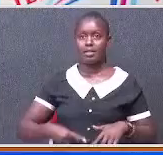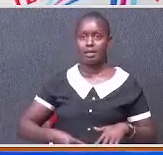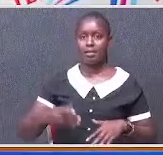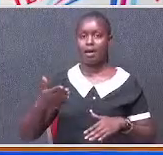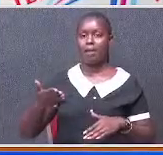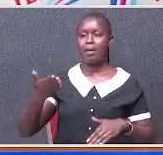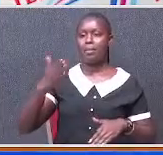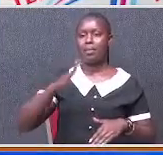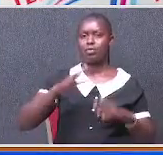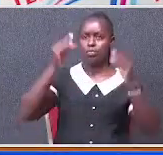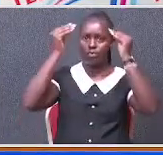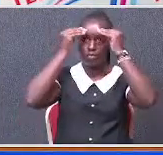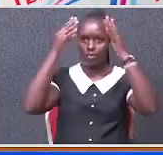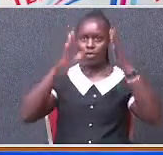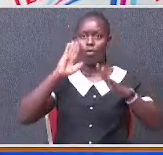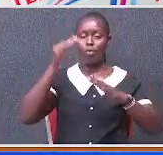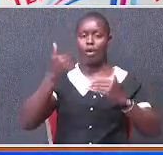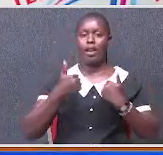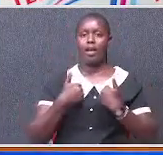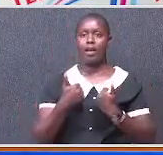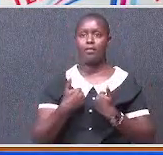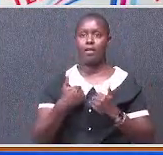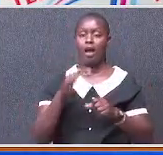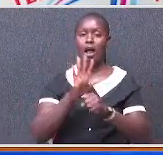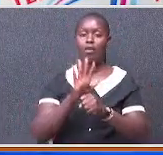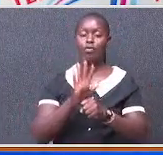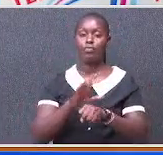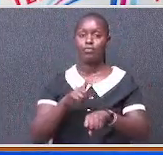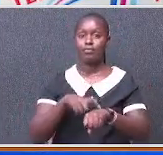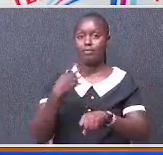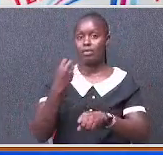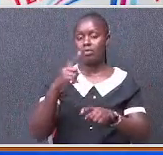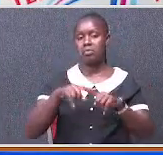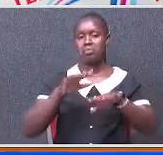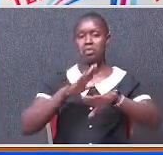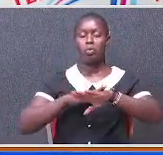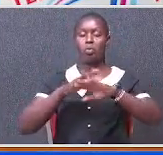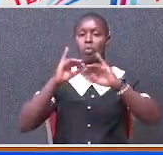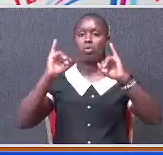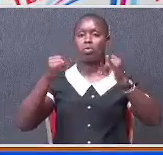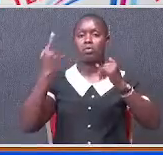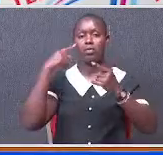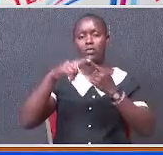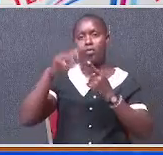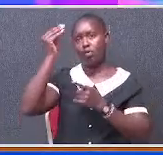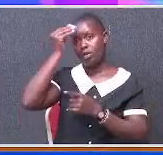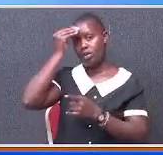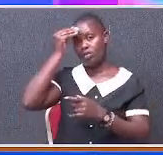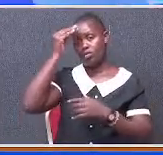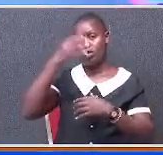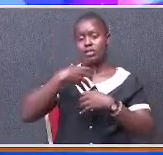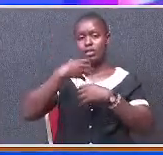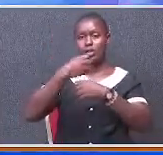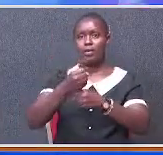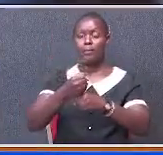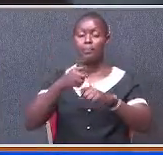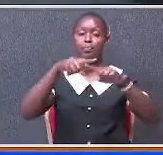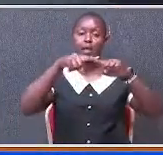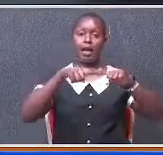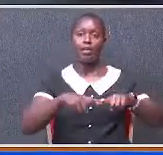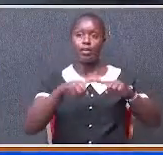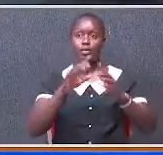so the learners are going to have quite a lot of time. So it is good news for the education stakeholders. According to the